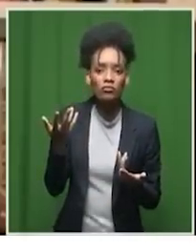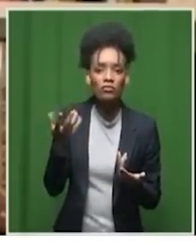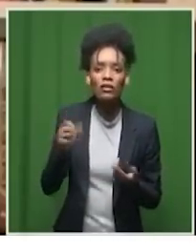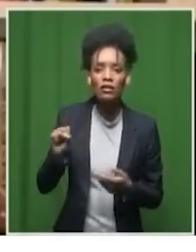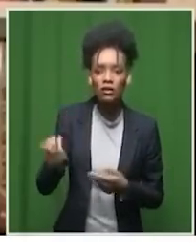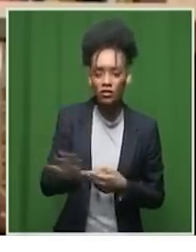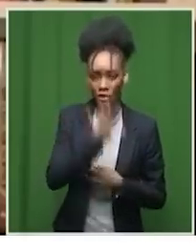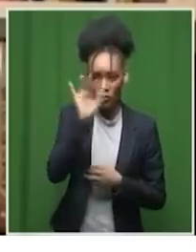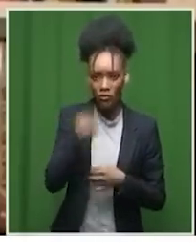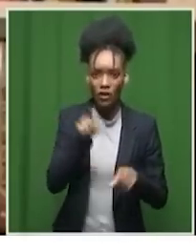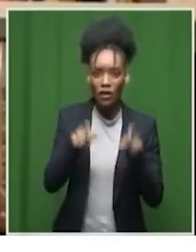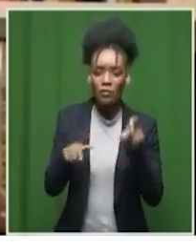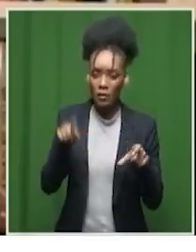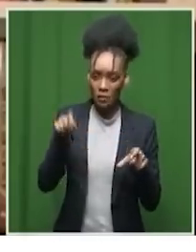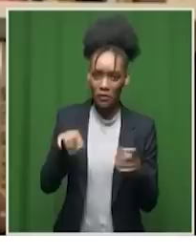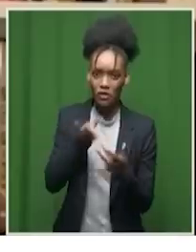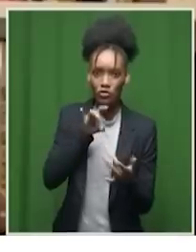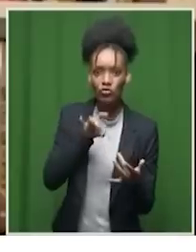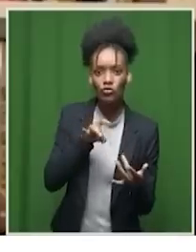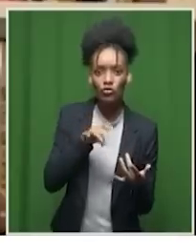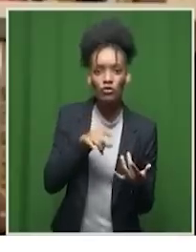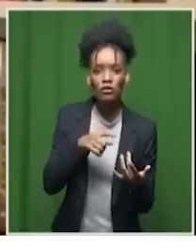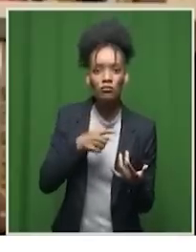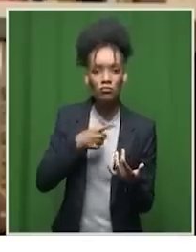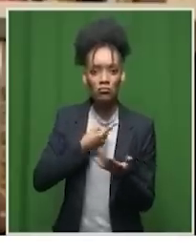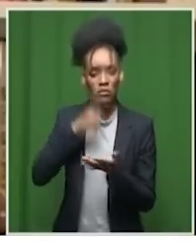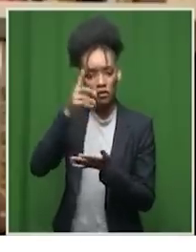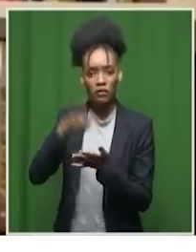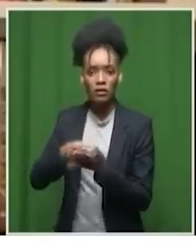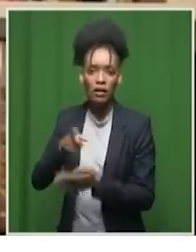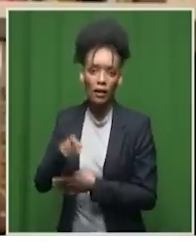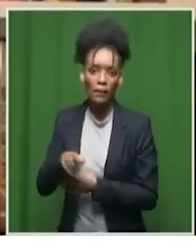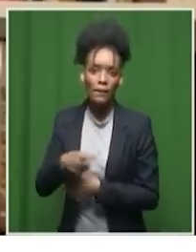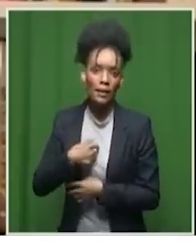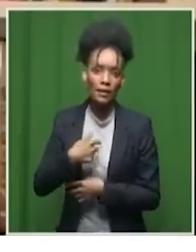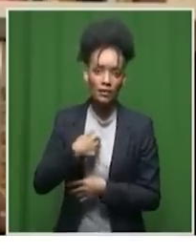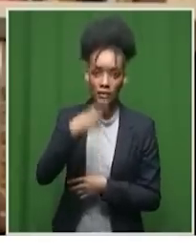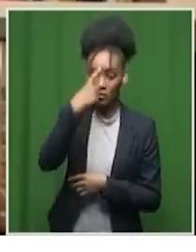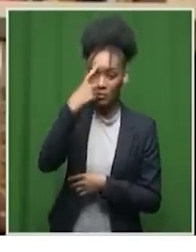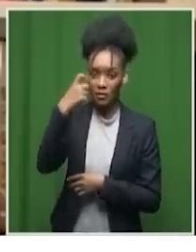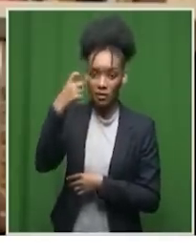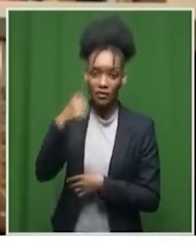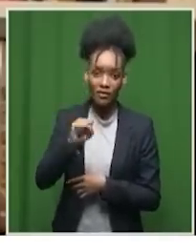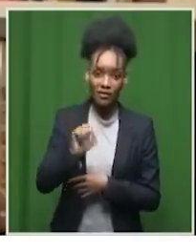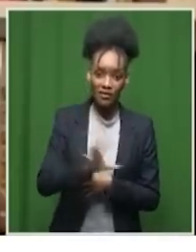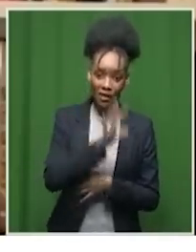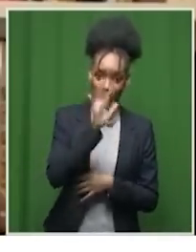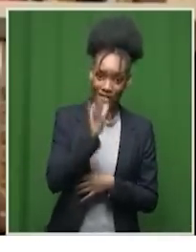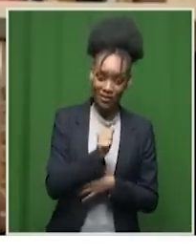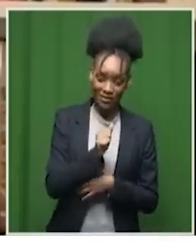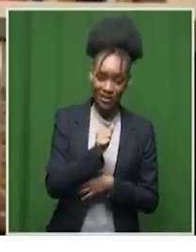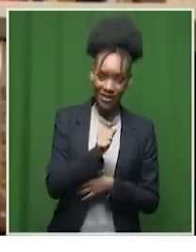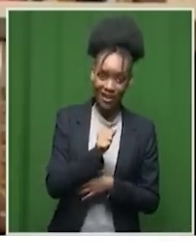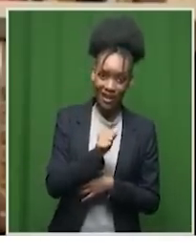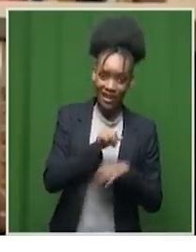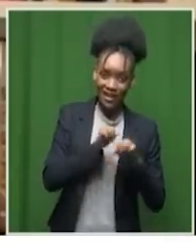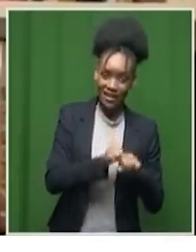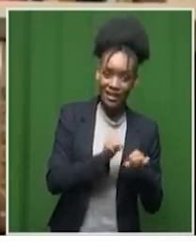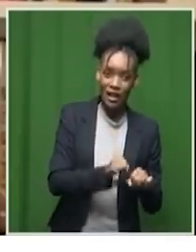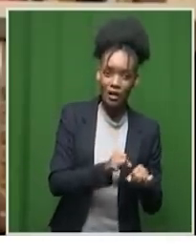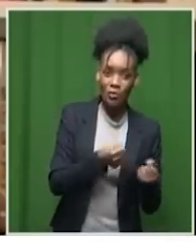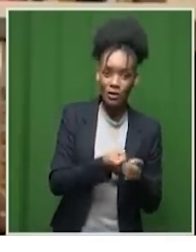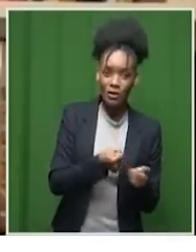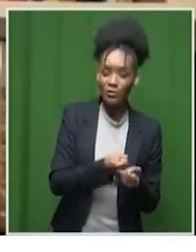choose and decide. I believe that it is not in the interest of South Africa to see a continuing decline of